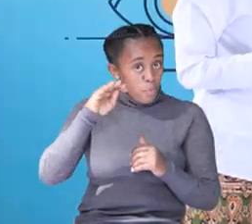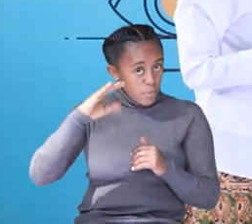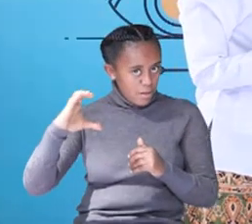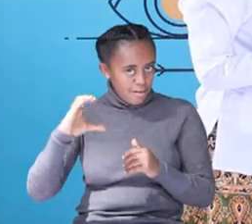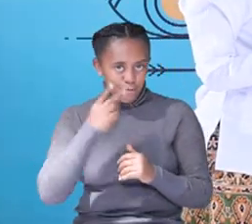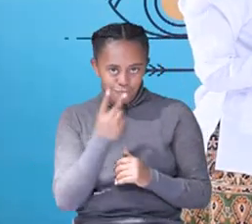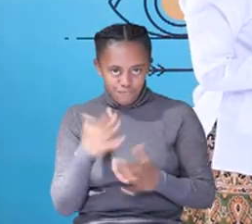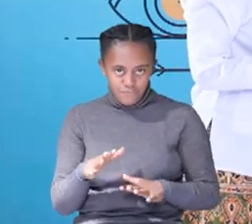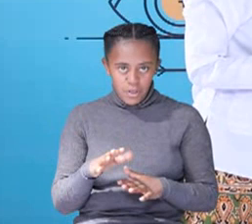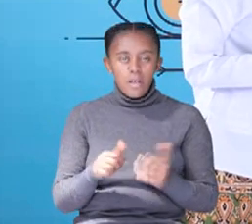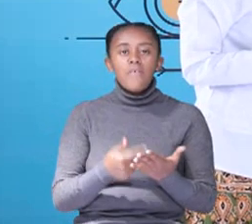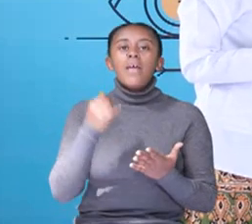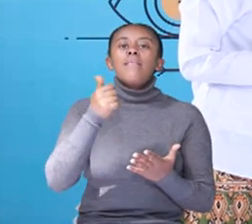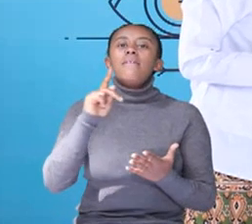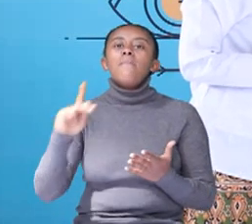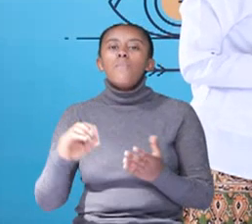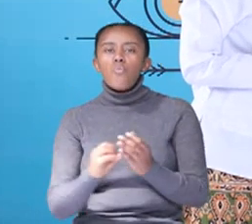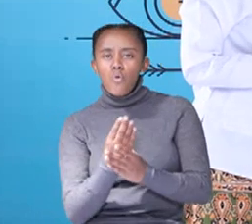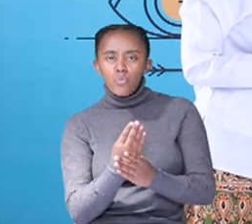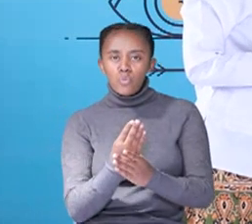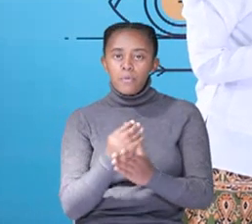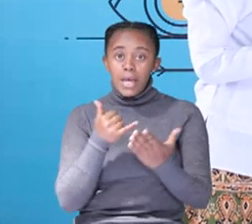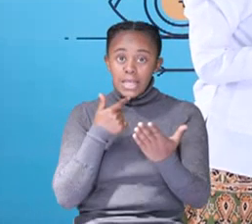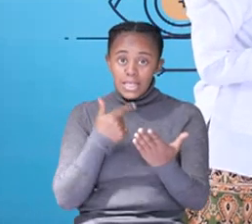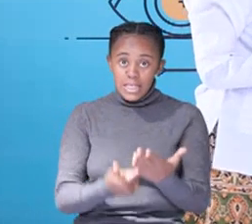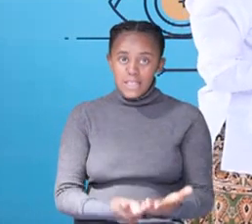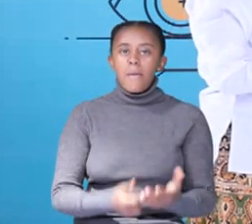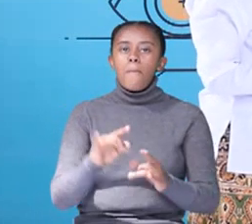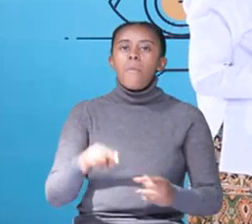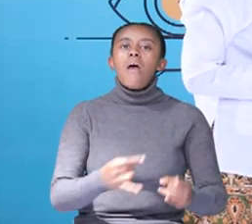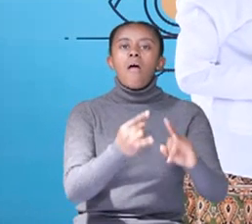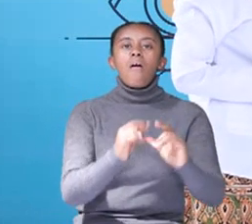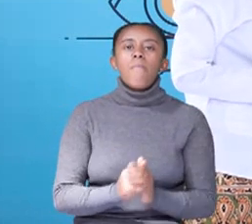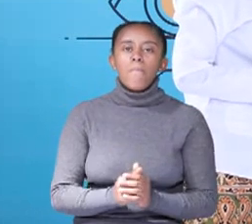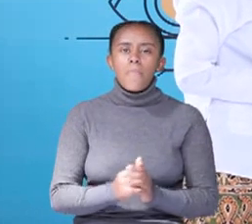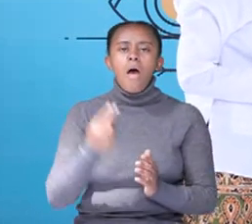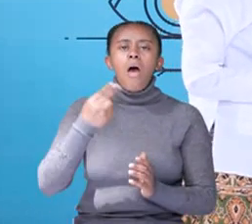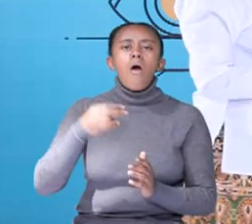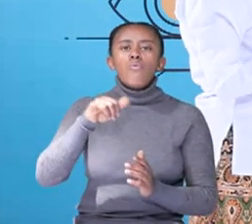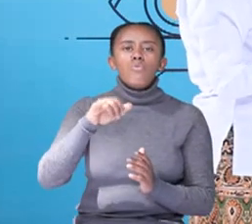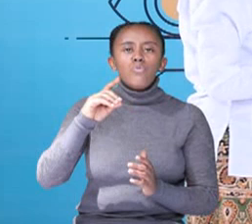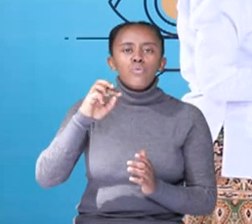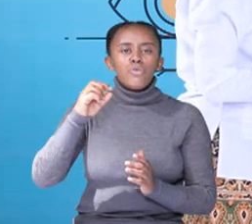ATP produced by this mechanism, from where does the hydrogen come from? The